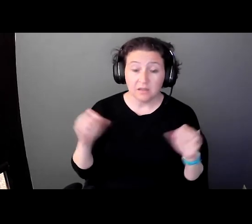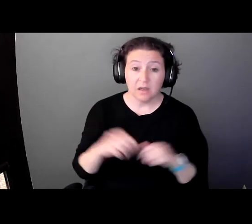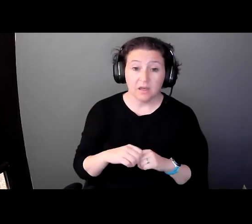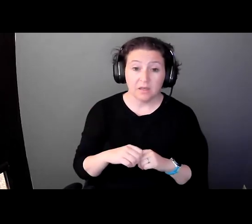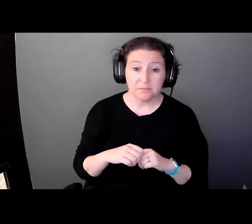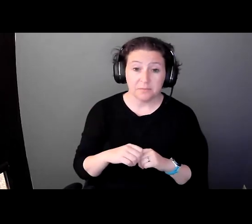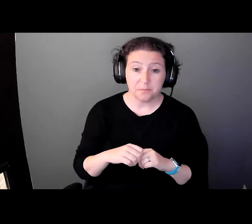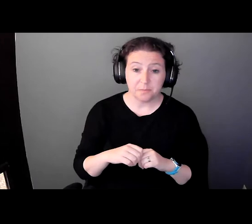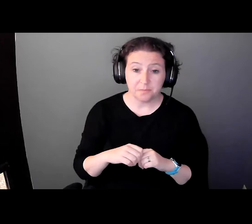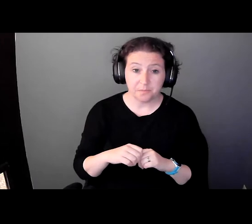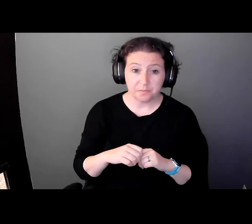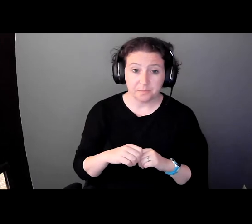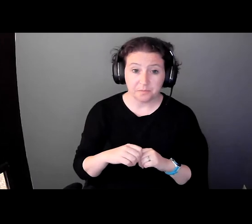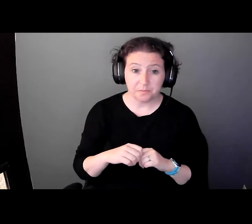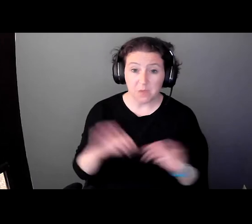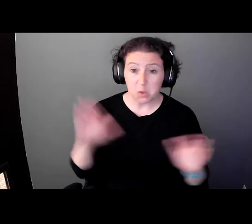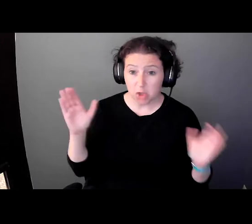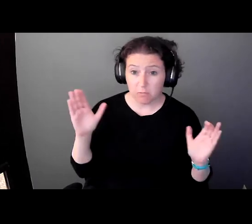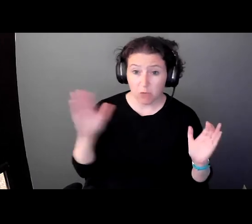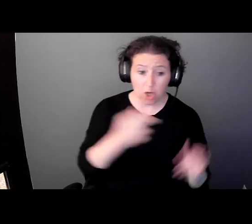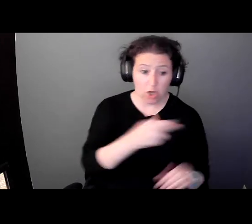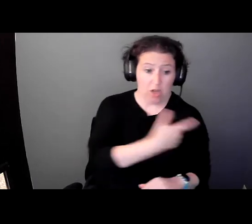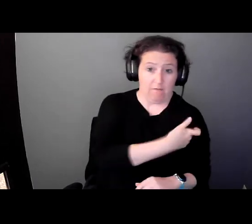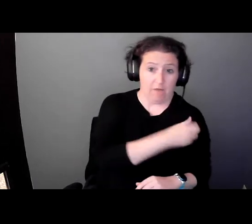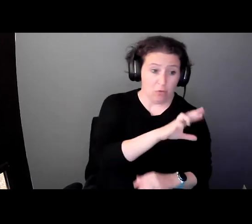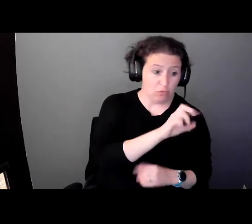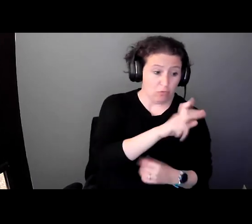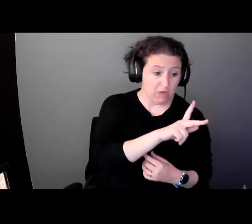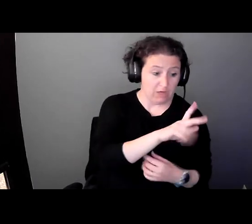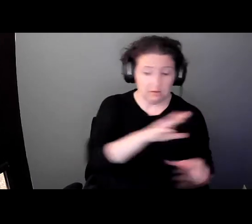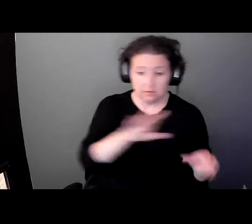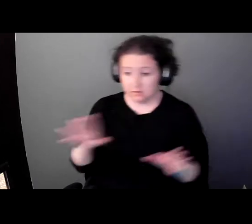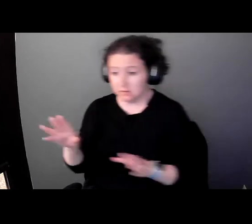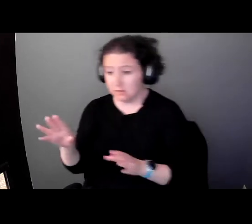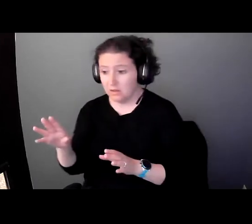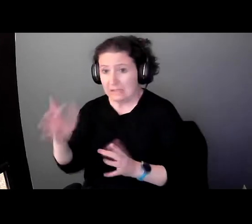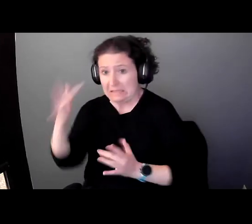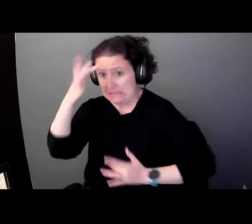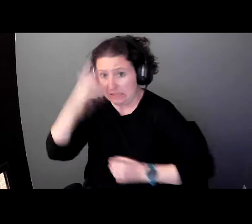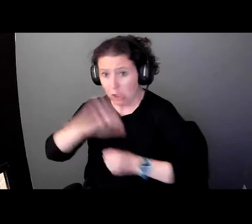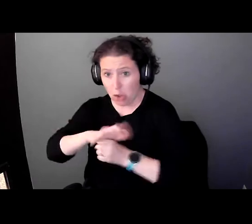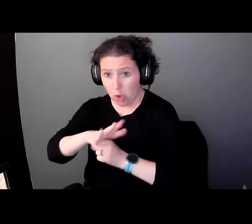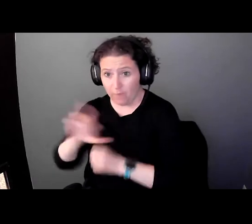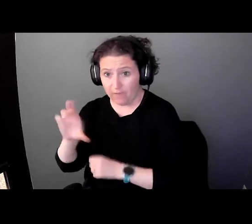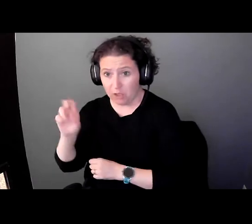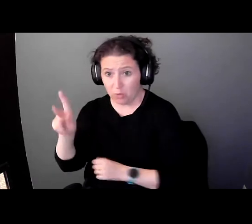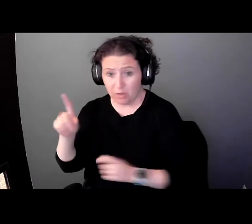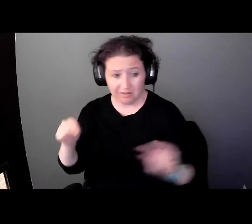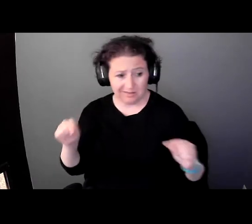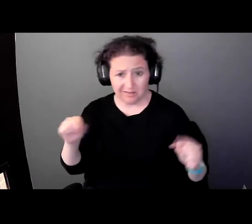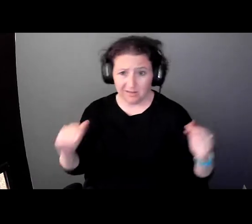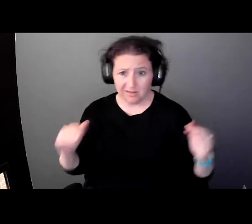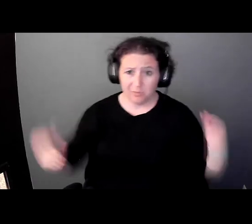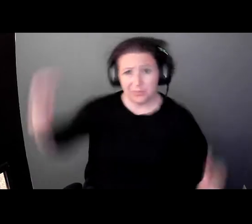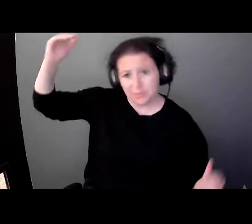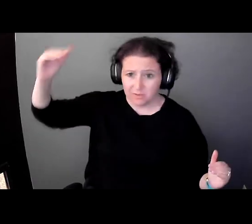an episode of COVID is orders of magnitude higher than any risk recognized from the